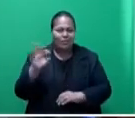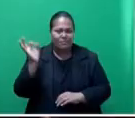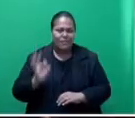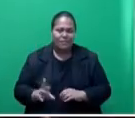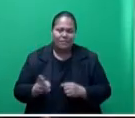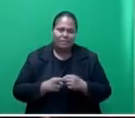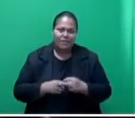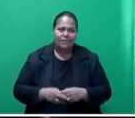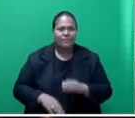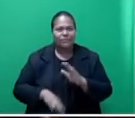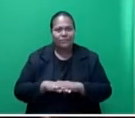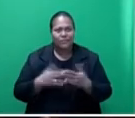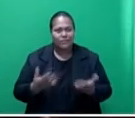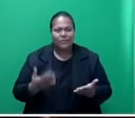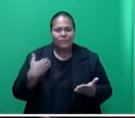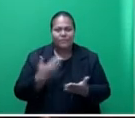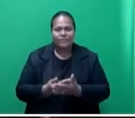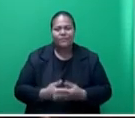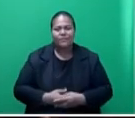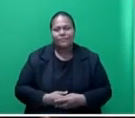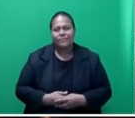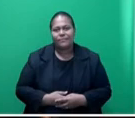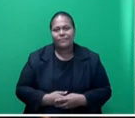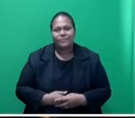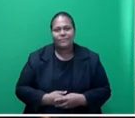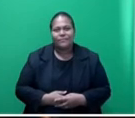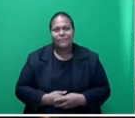sir. I thank the Honourable Minister for his